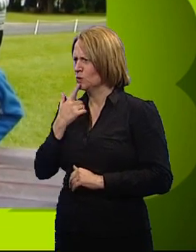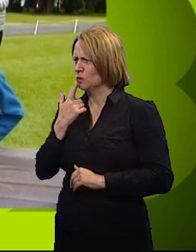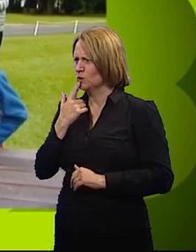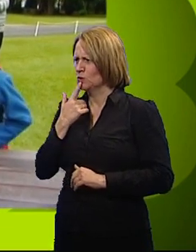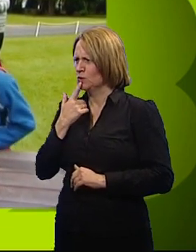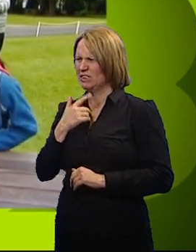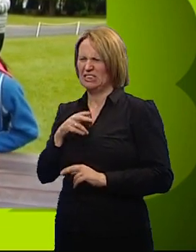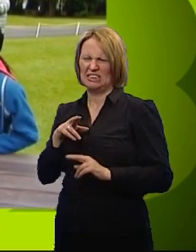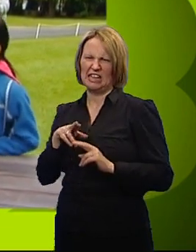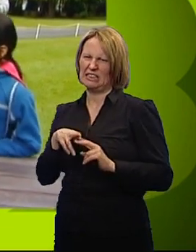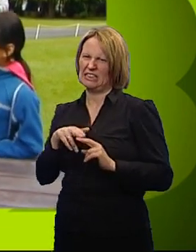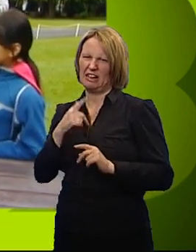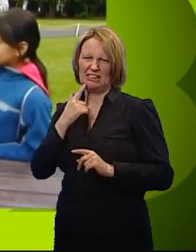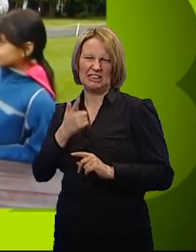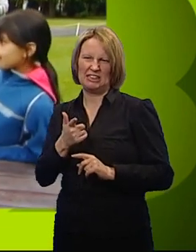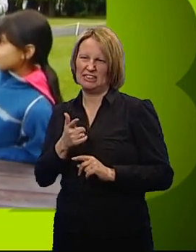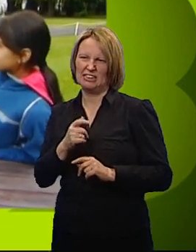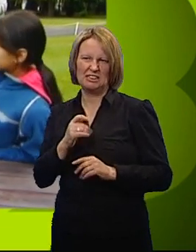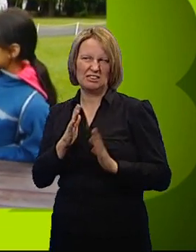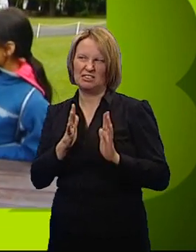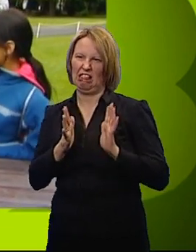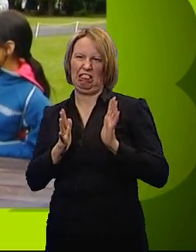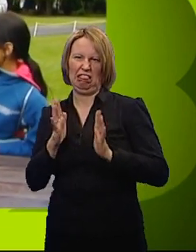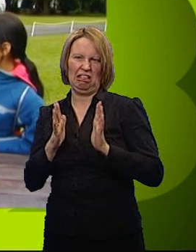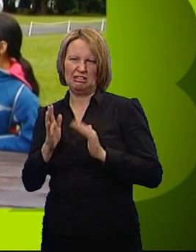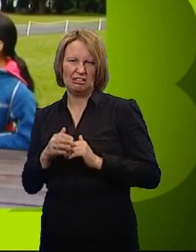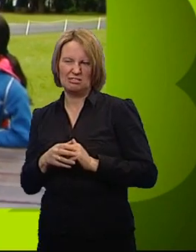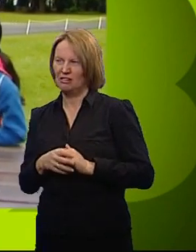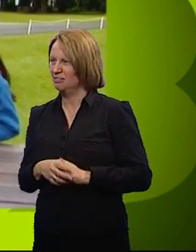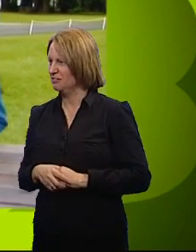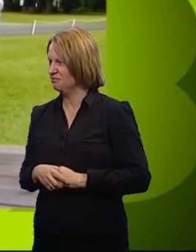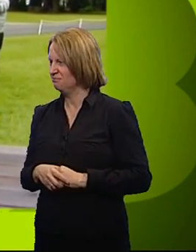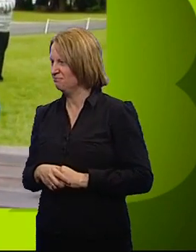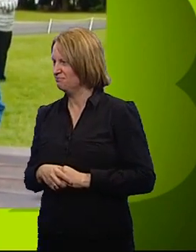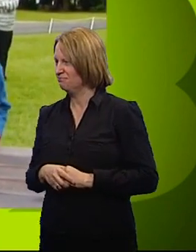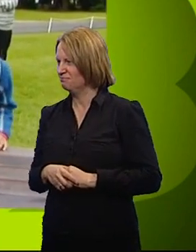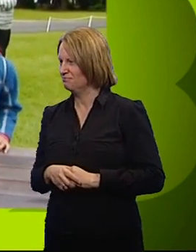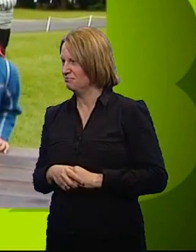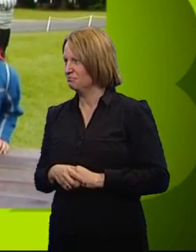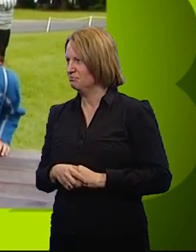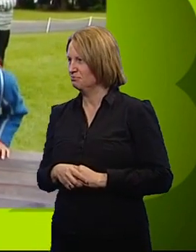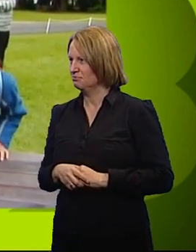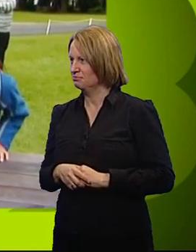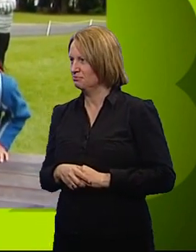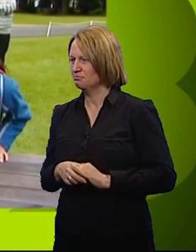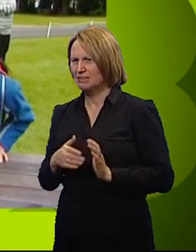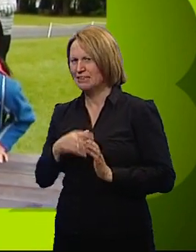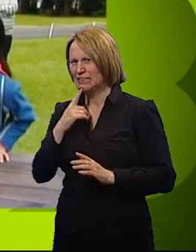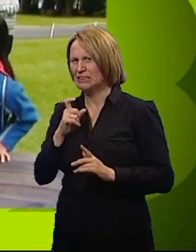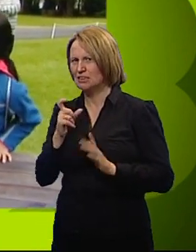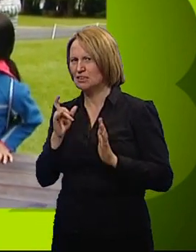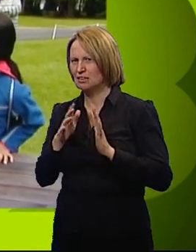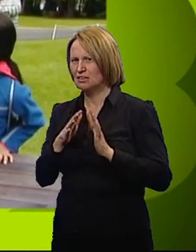Ooh, it was disgusting. No, horrible. Dad would never say disgusting, he'd just say horrible. Okay. No, are you sure?